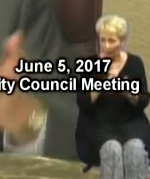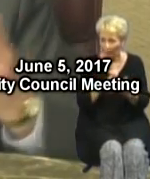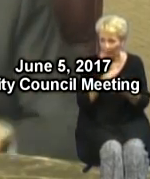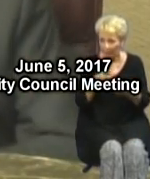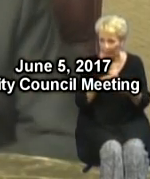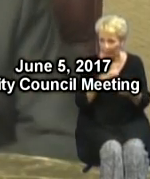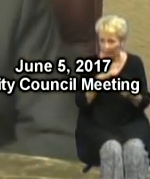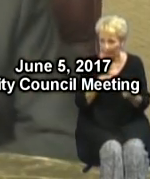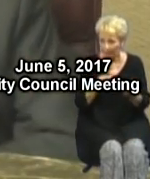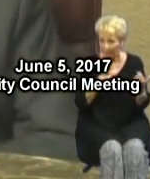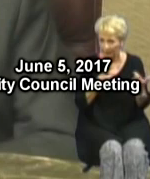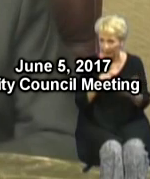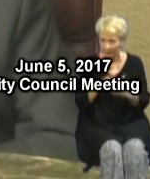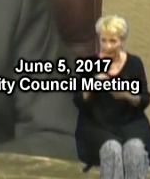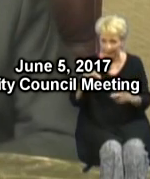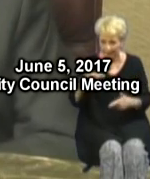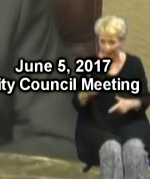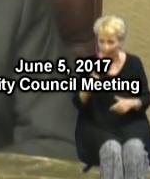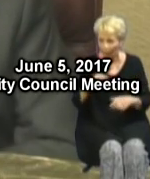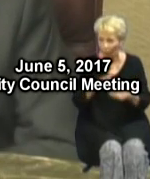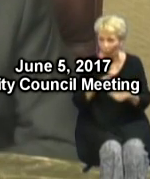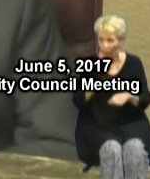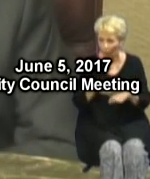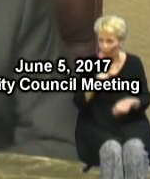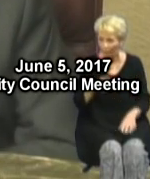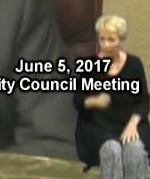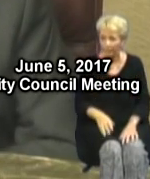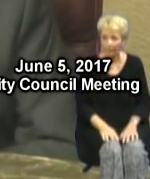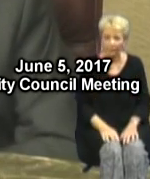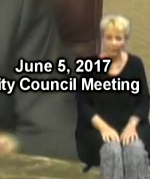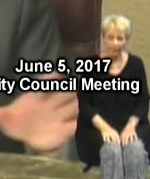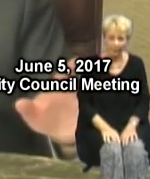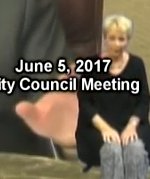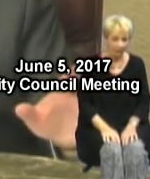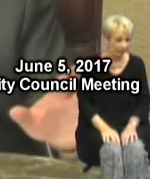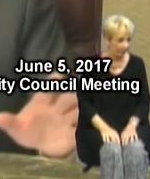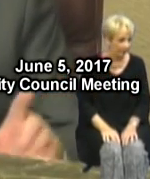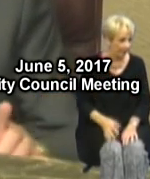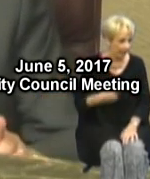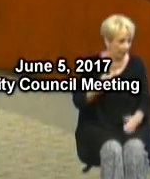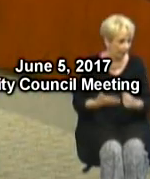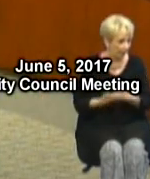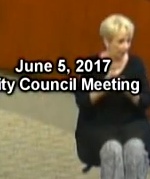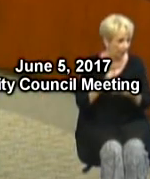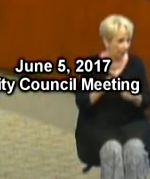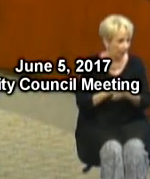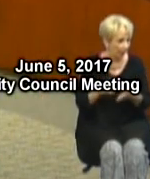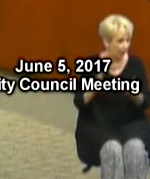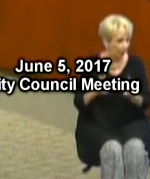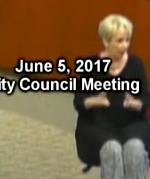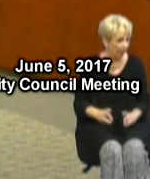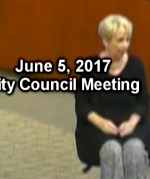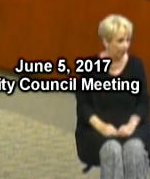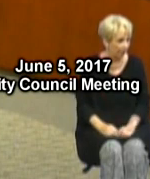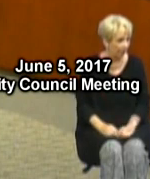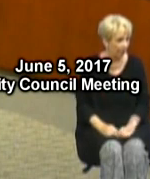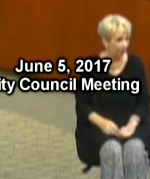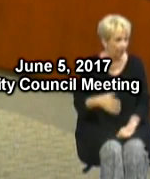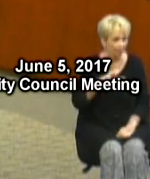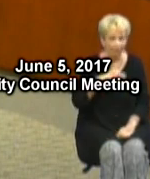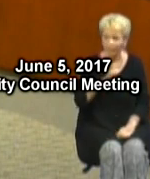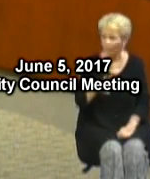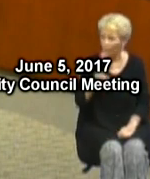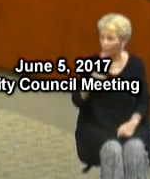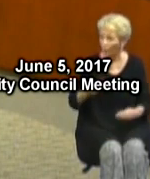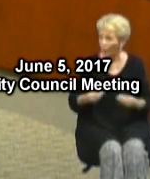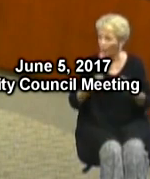and if it gets seconded, you can vote on it. You don't have to do it that way. Hey, I'll withdraw my